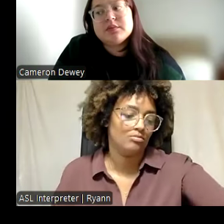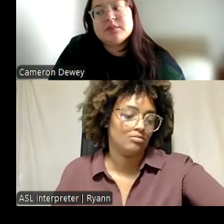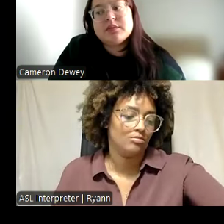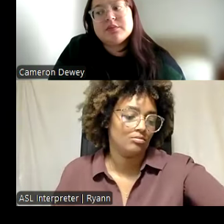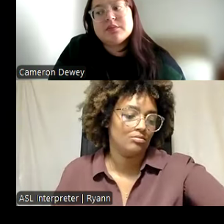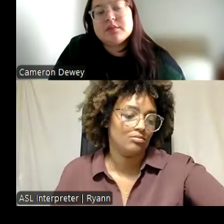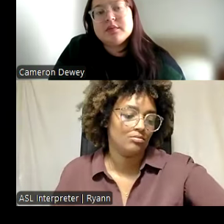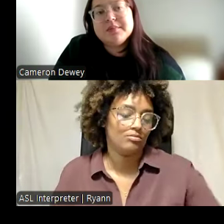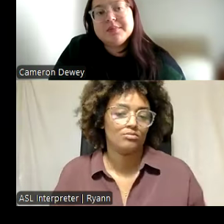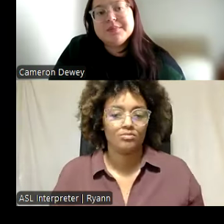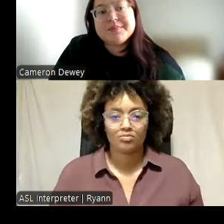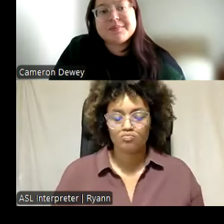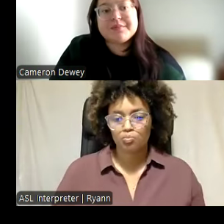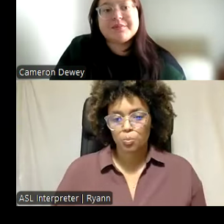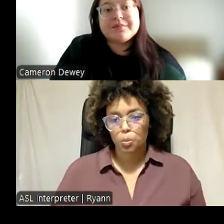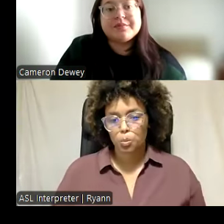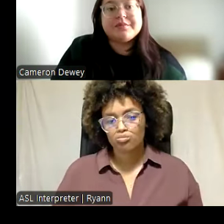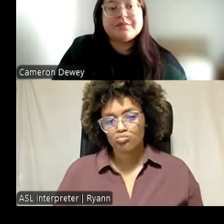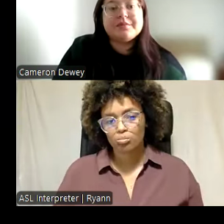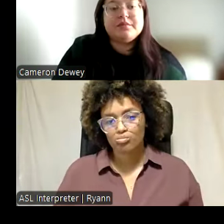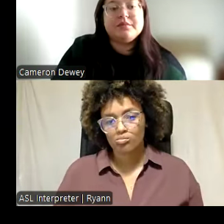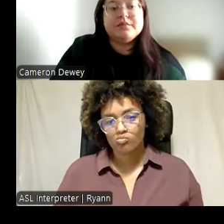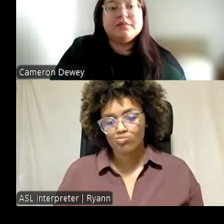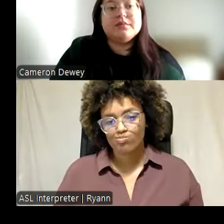freeze is a perfectly normal response.